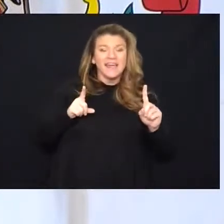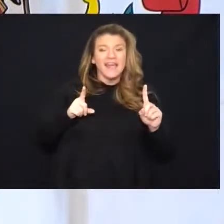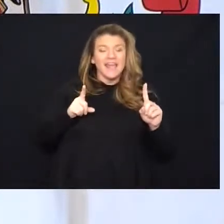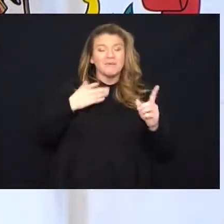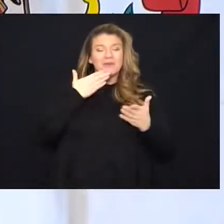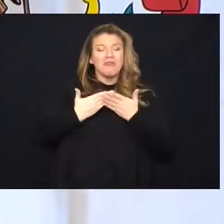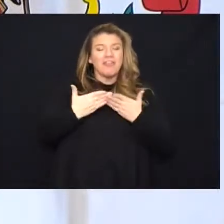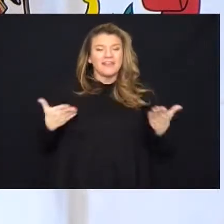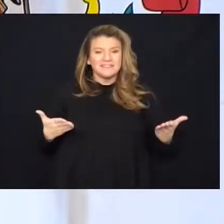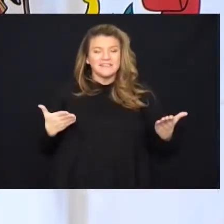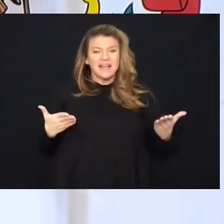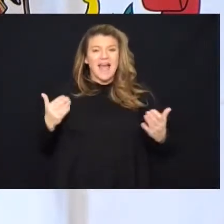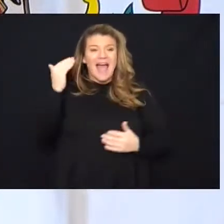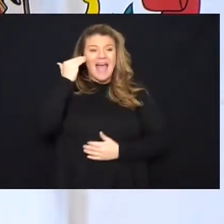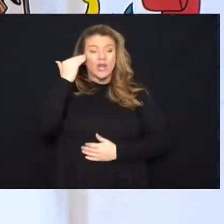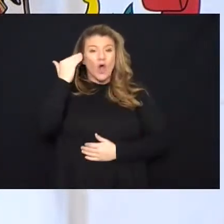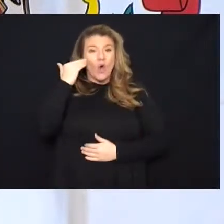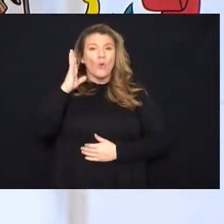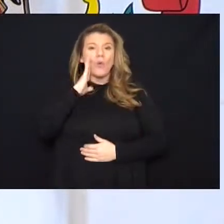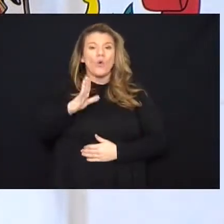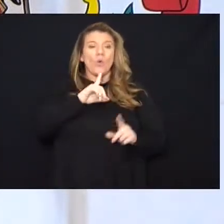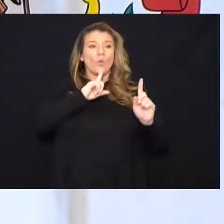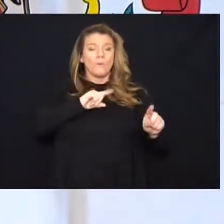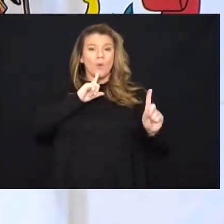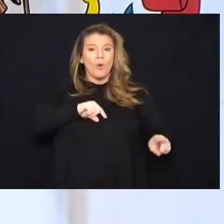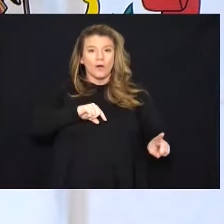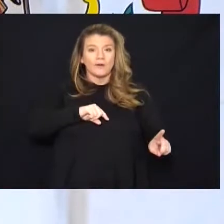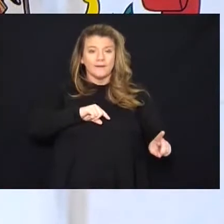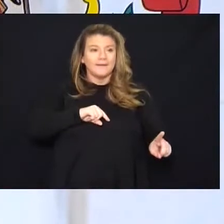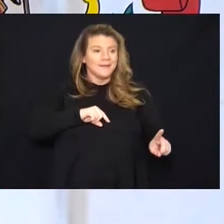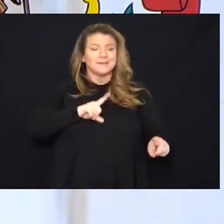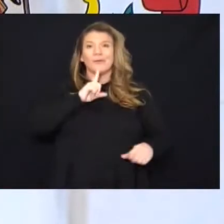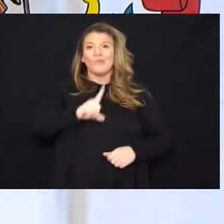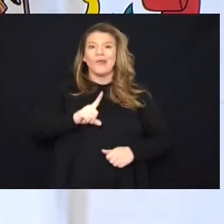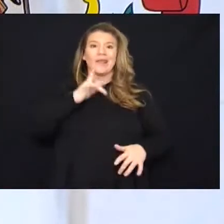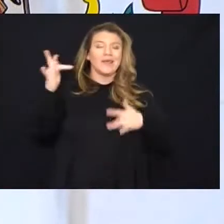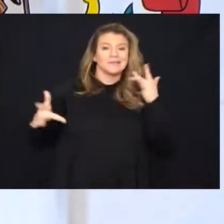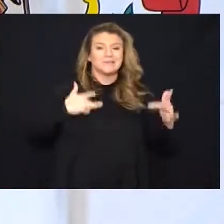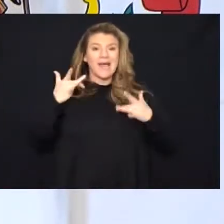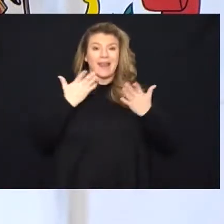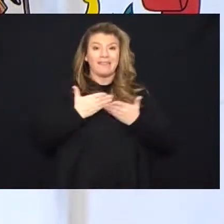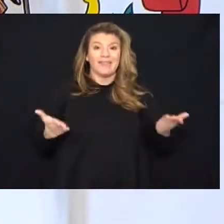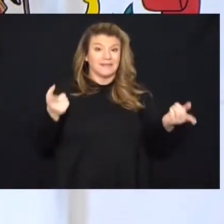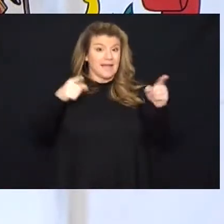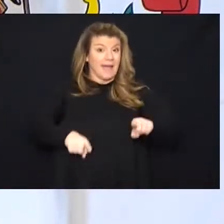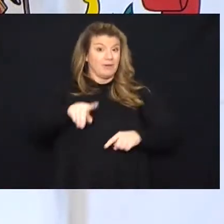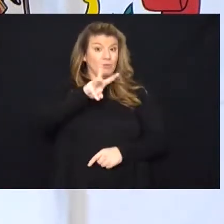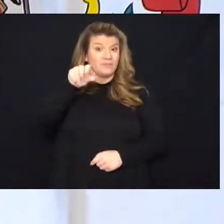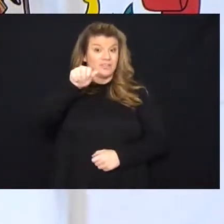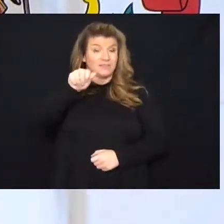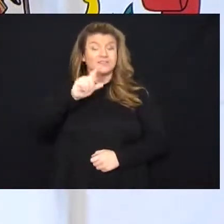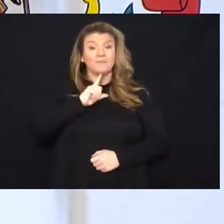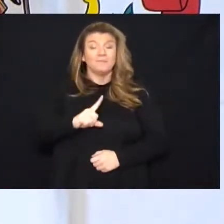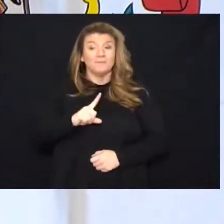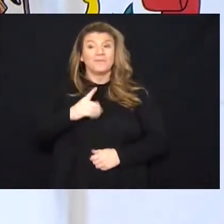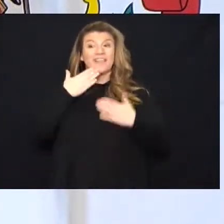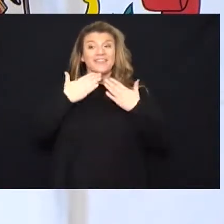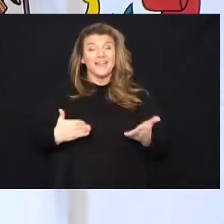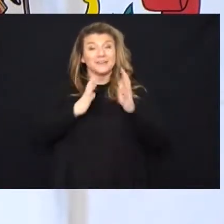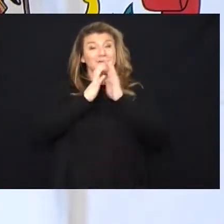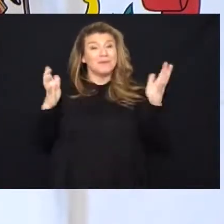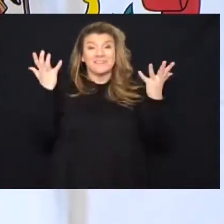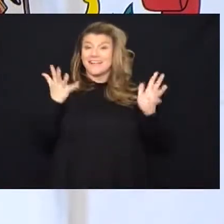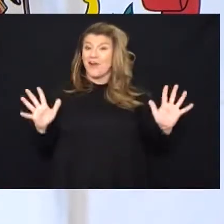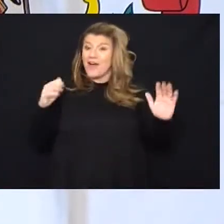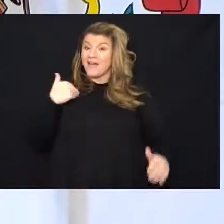it'll be good stuff. I know we're going to report some really exciting news that's going to be happening in West Virginia. So thank you so much.